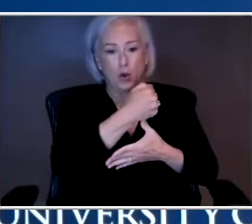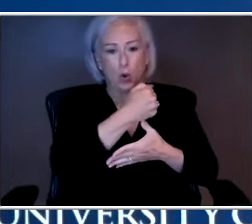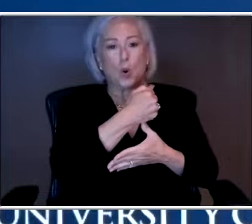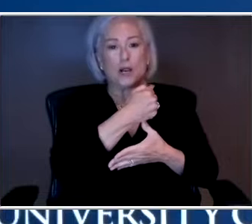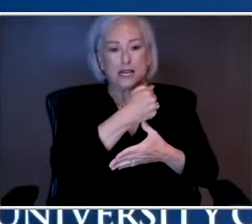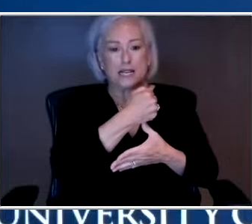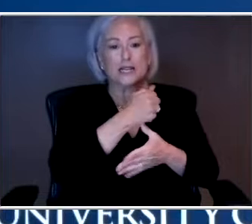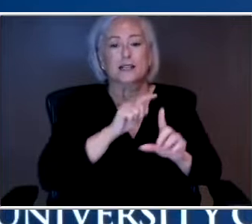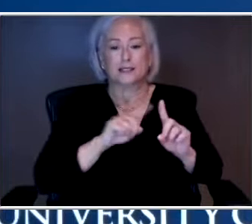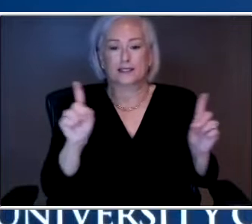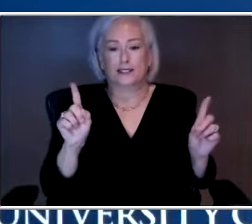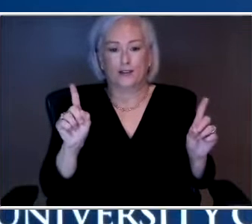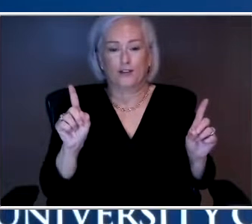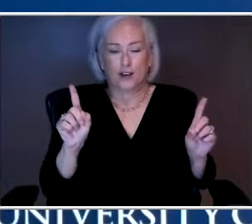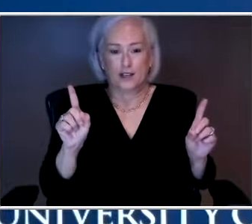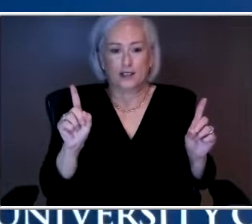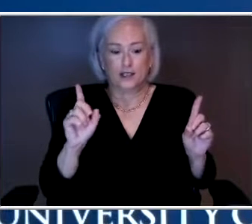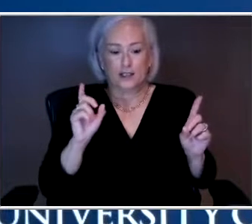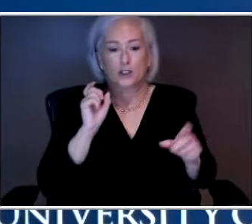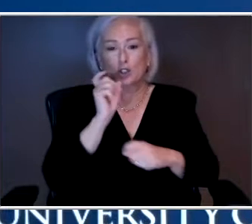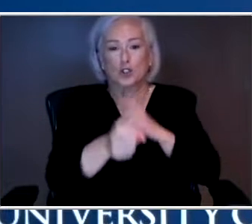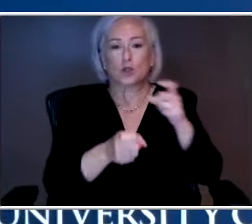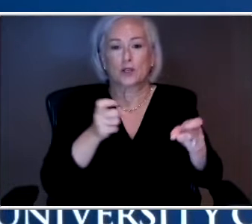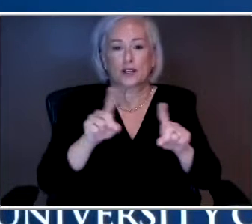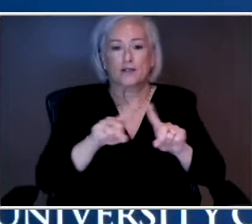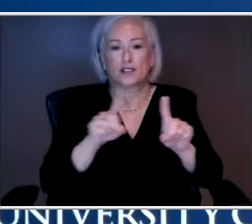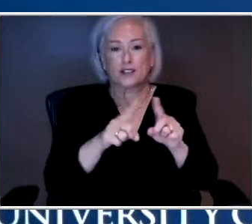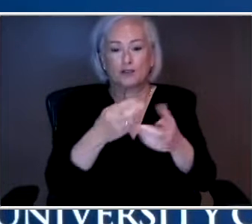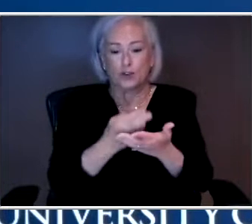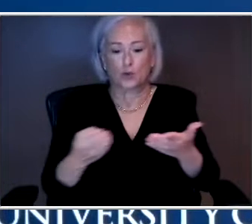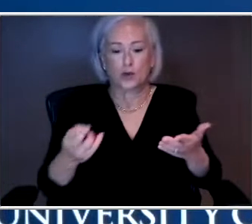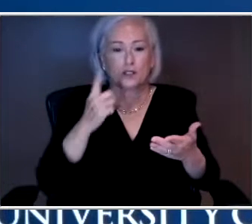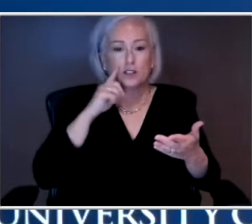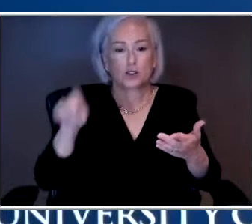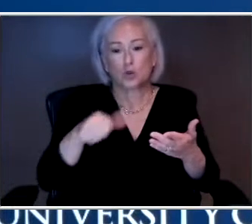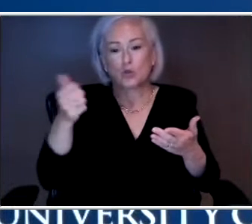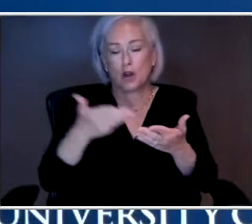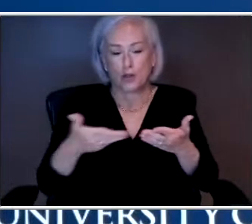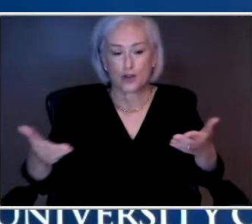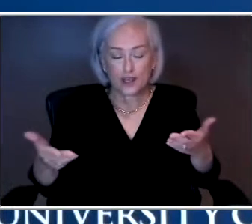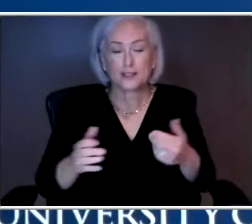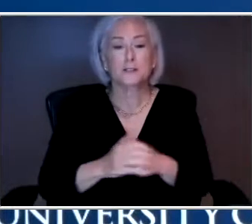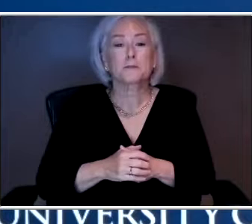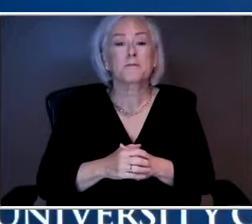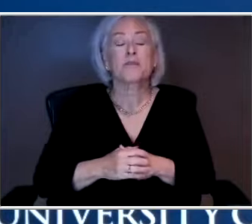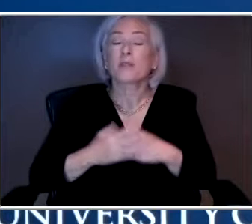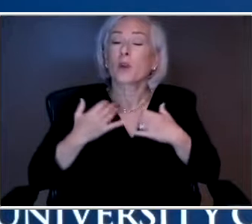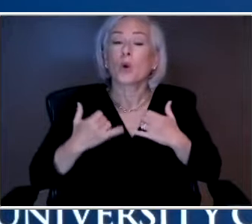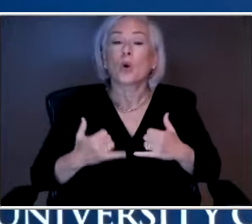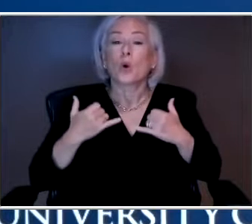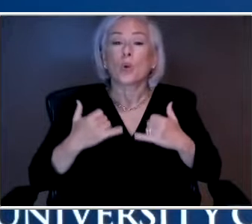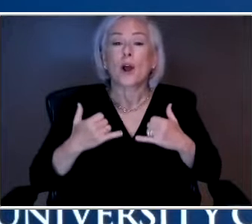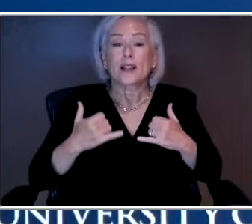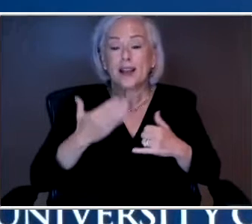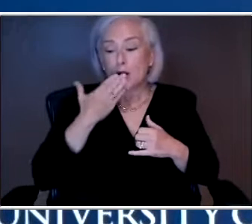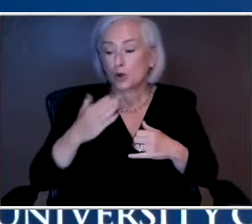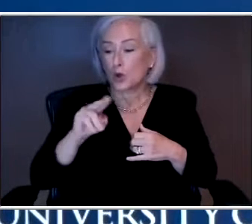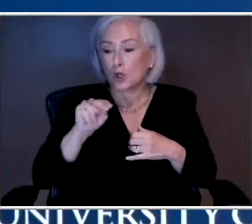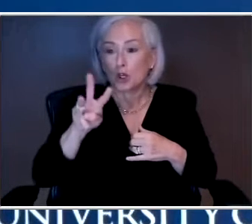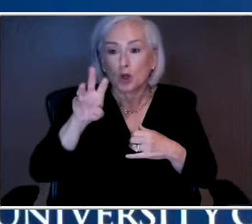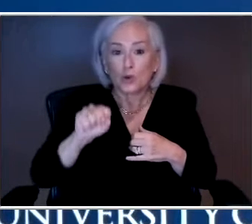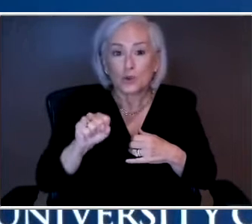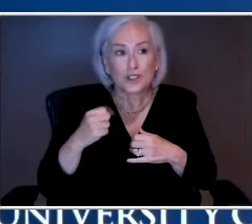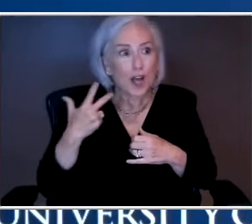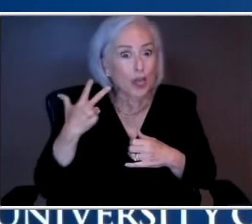to give resources to other places as well. But right now, good news, only 3 active inpatients